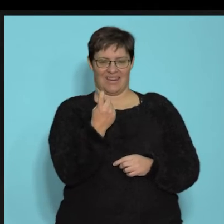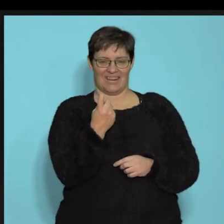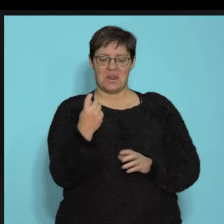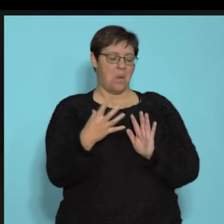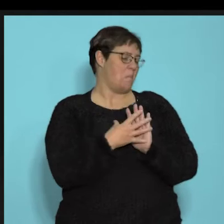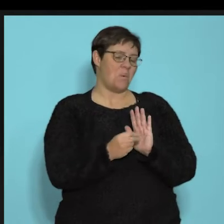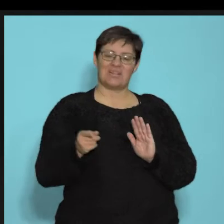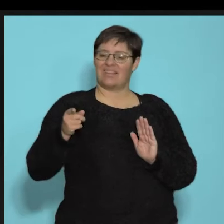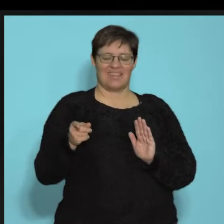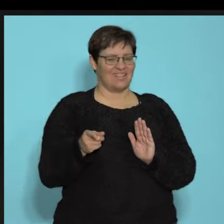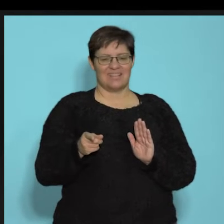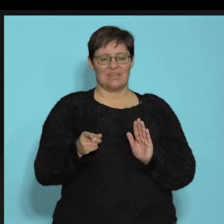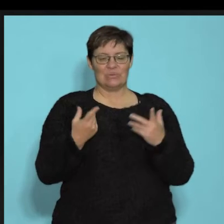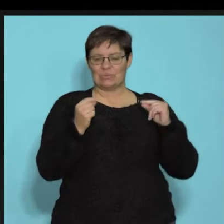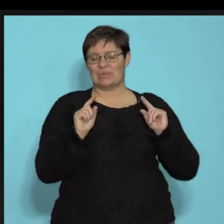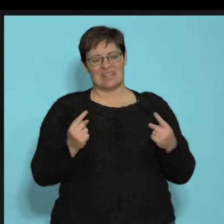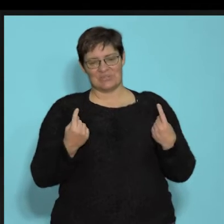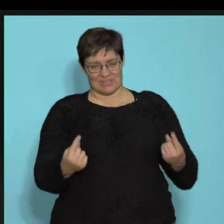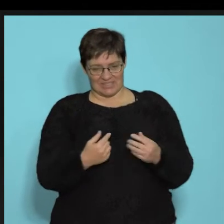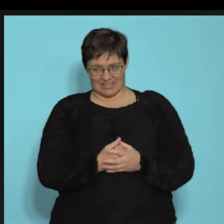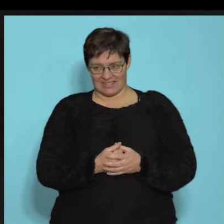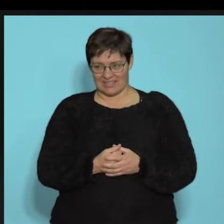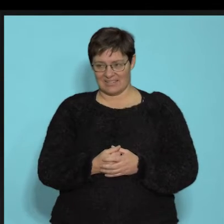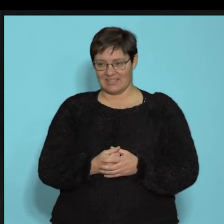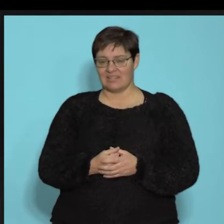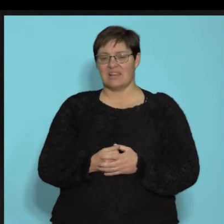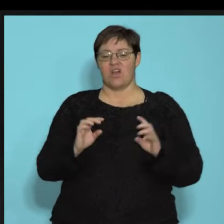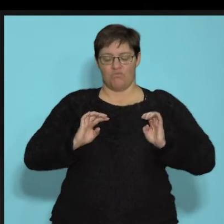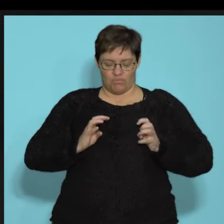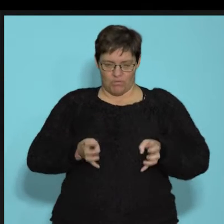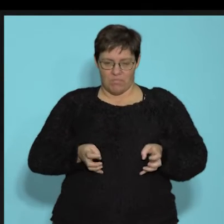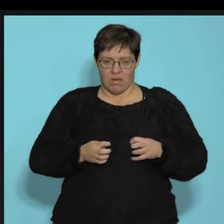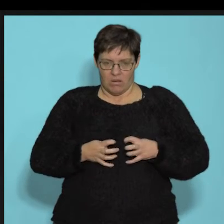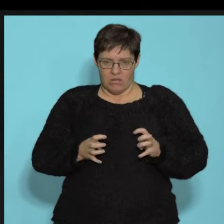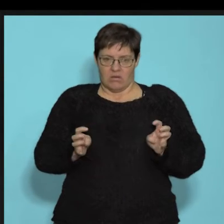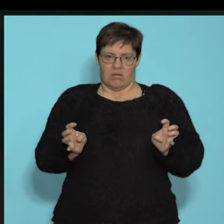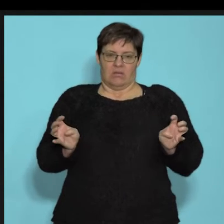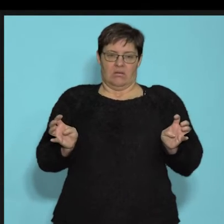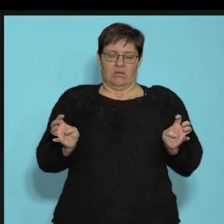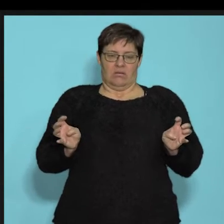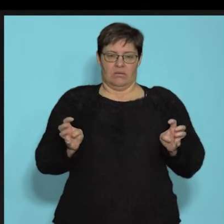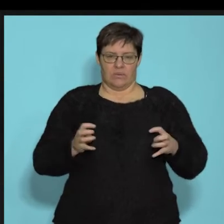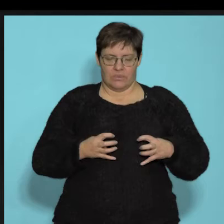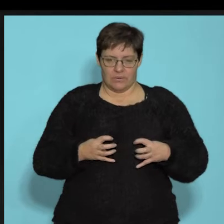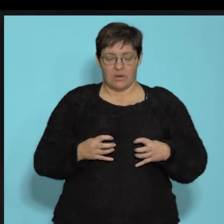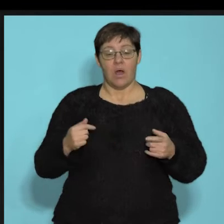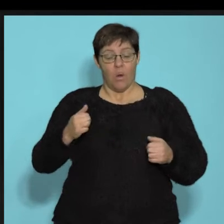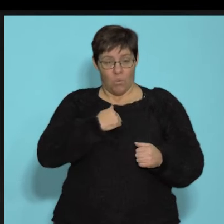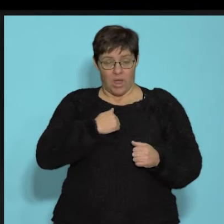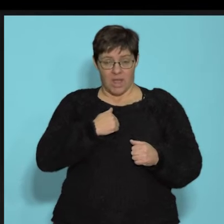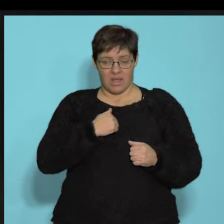the model cannot do, and this is the rib cage cannot